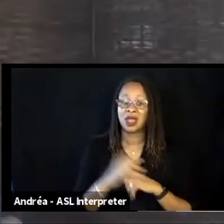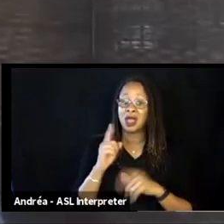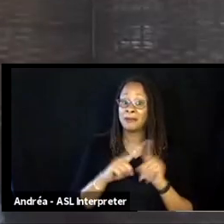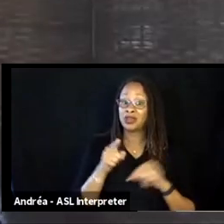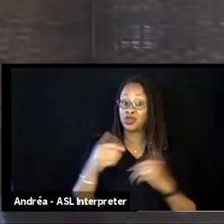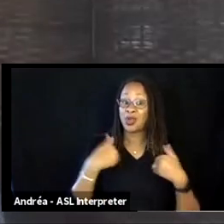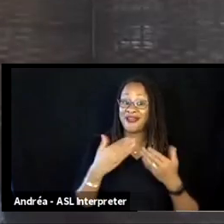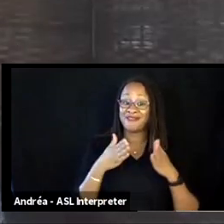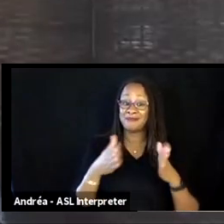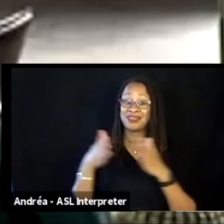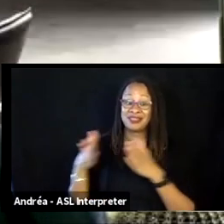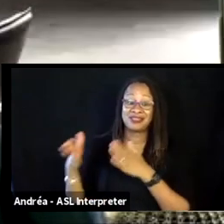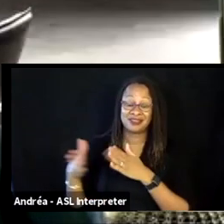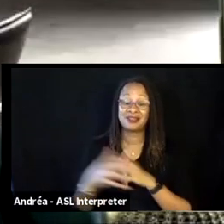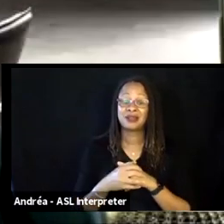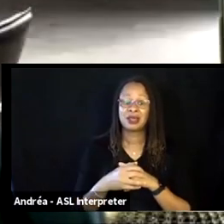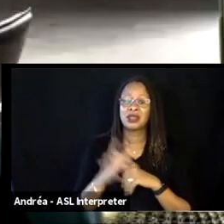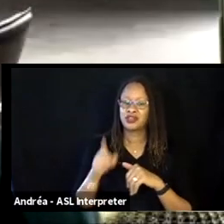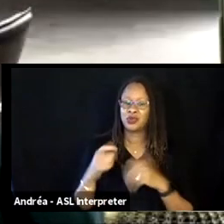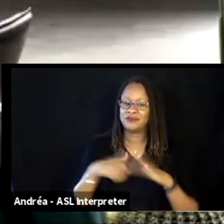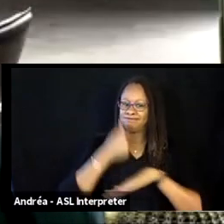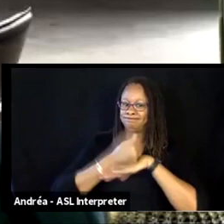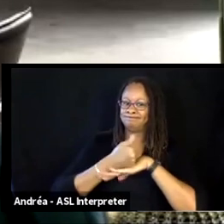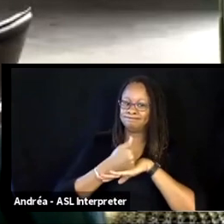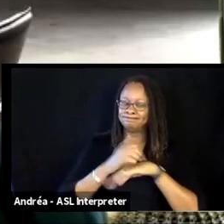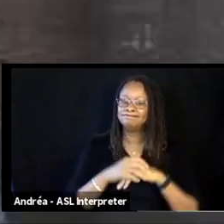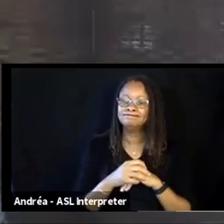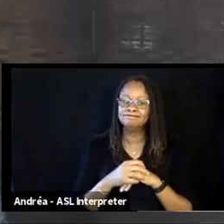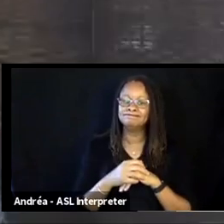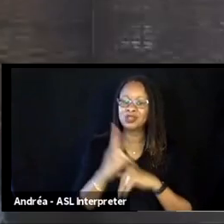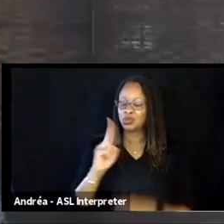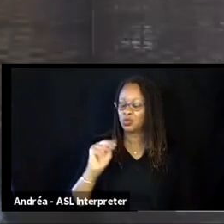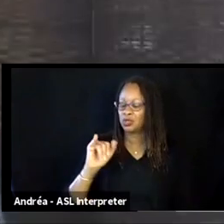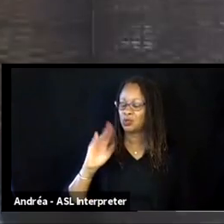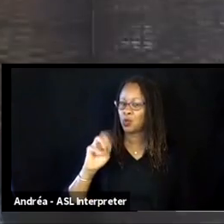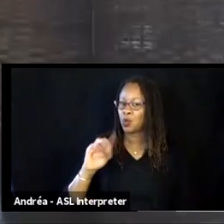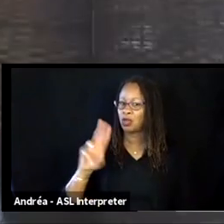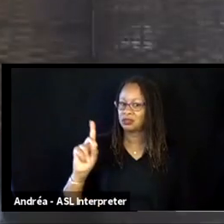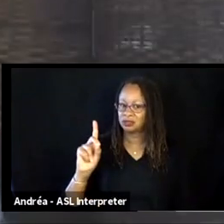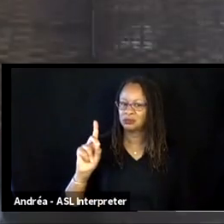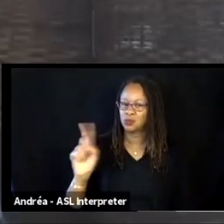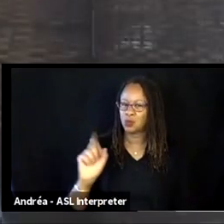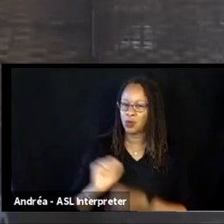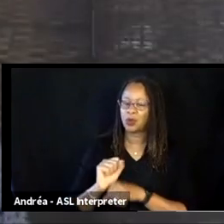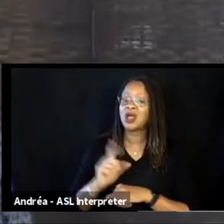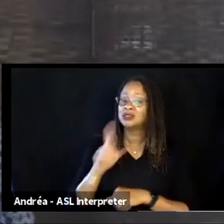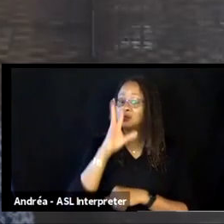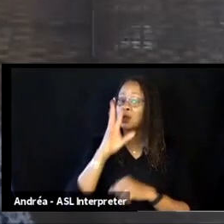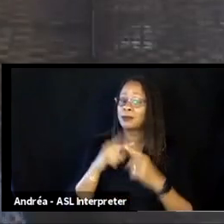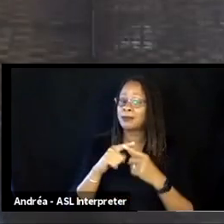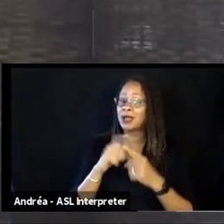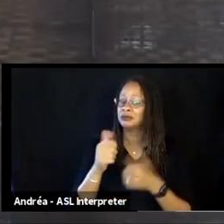a methodology that you've instituted at UniWorld. And mm-hmm. you talked about, aside from all those